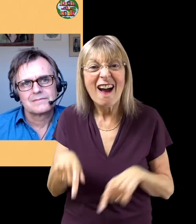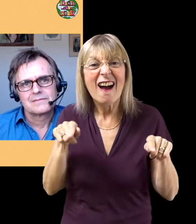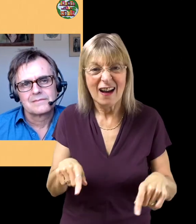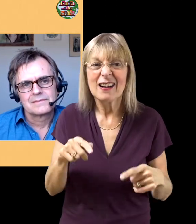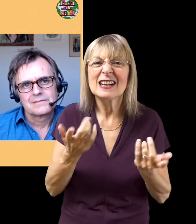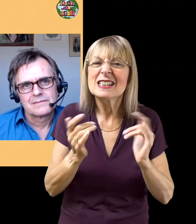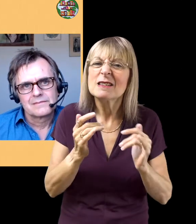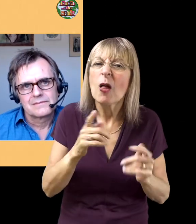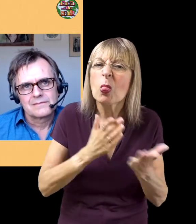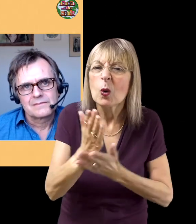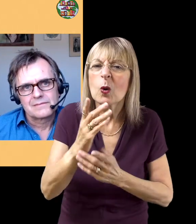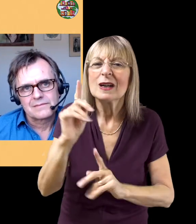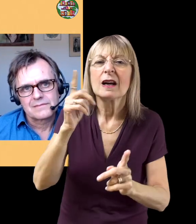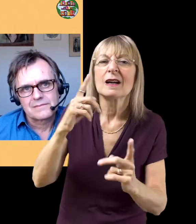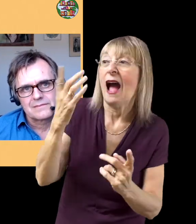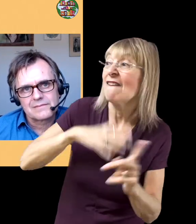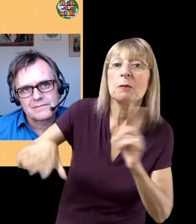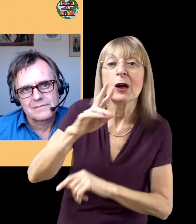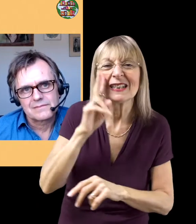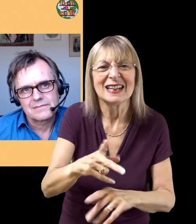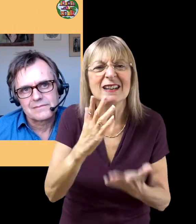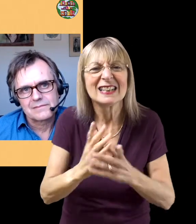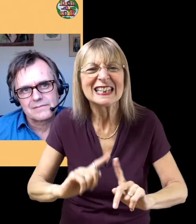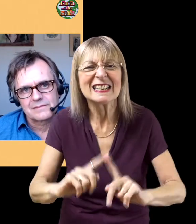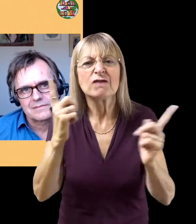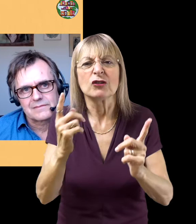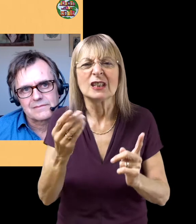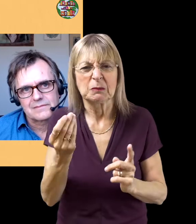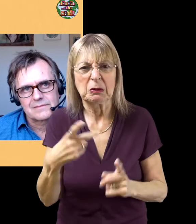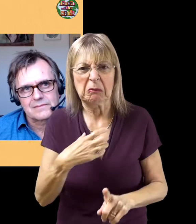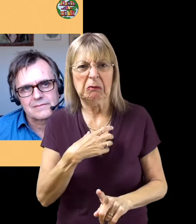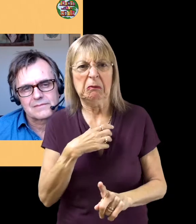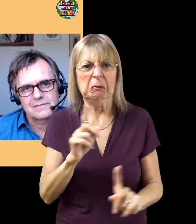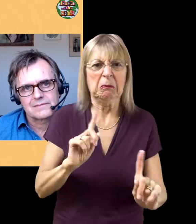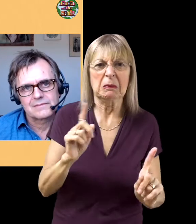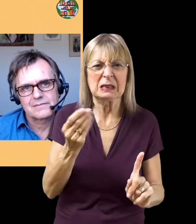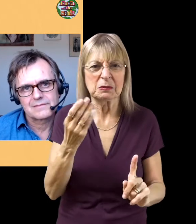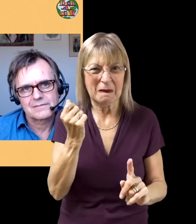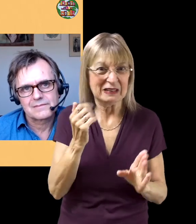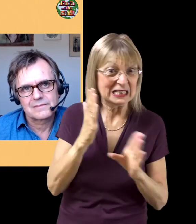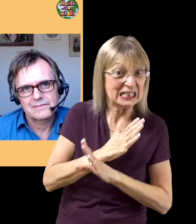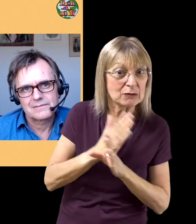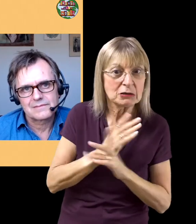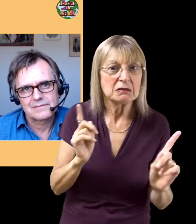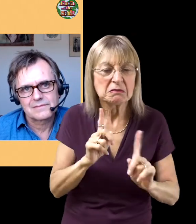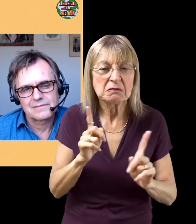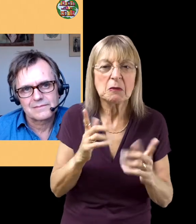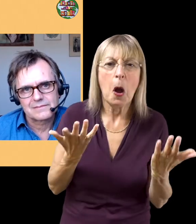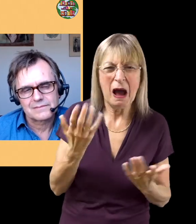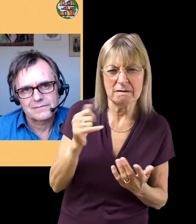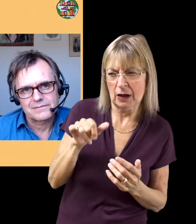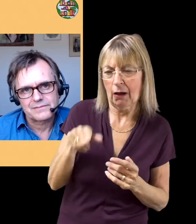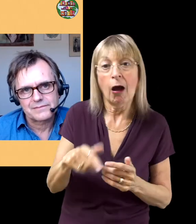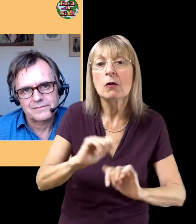guess because everyone sometimes feels different, sometimes feels afraid, sometimes wants to fit in, sometimes has a secret. It